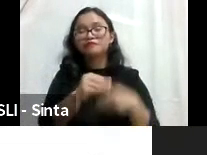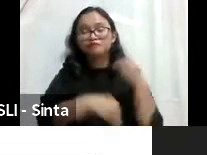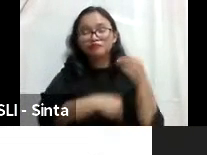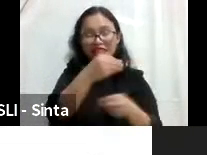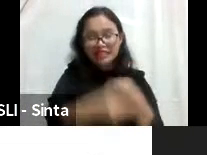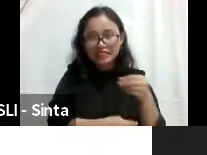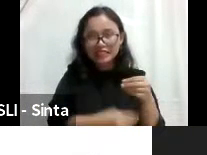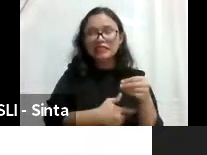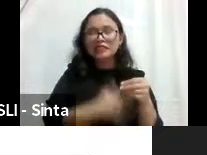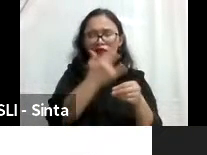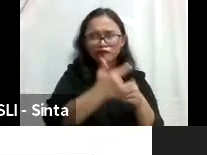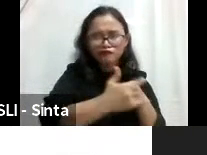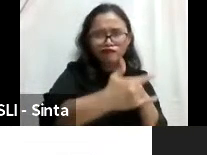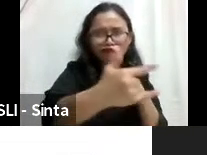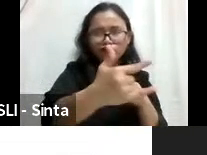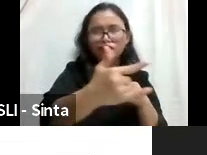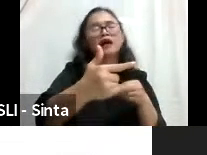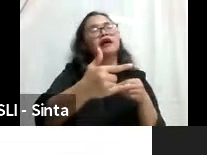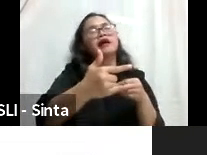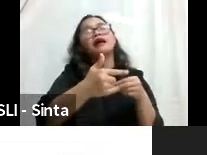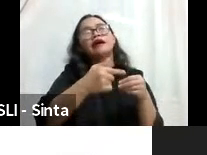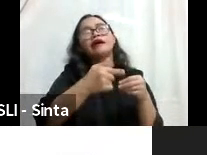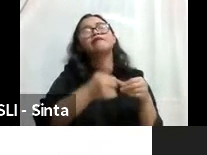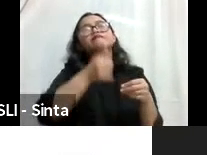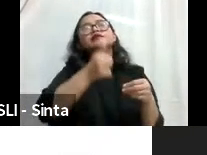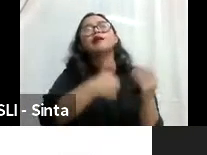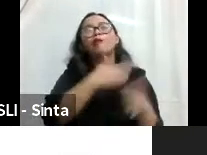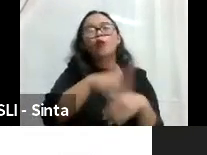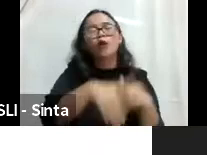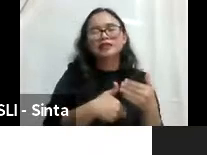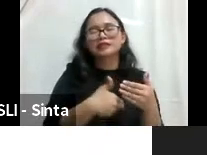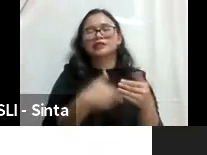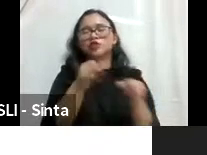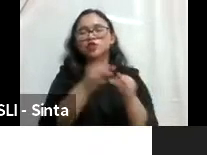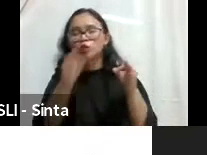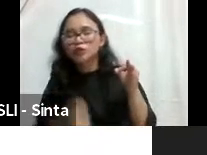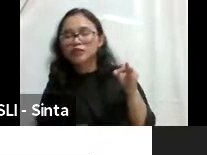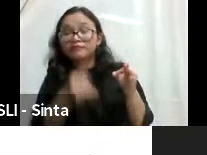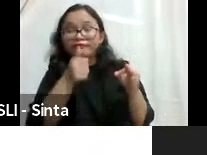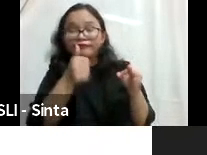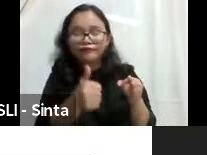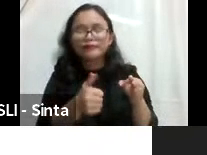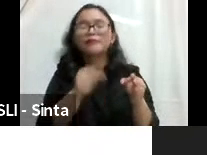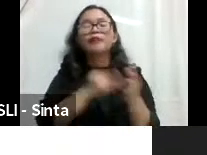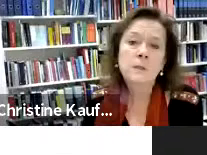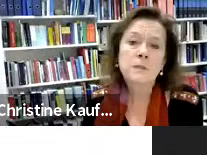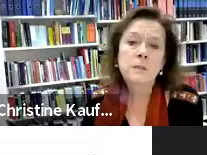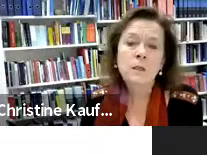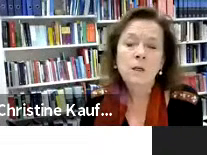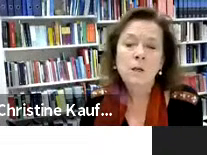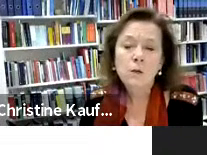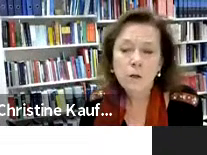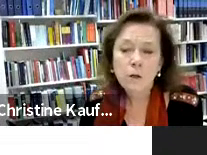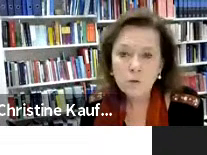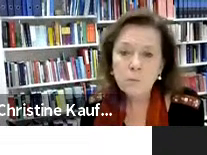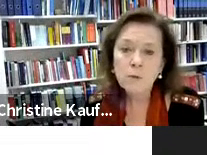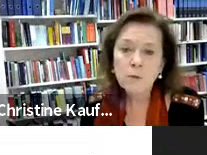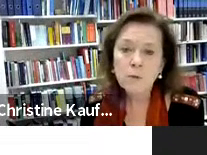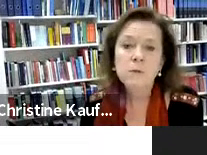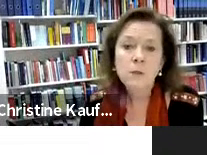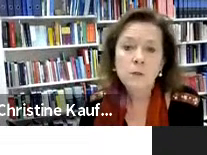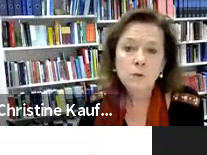resilient supply Chains may be supported so there is an indication that RBC